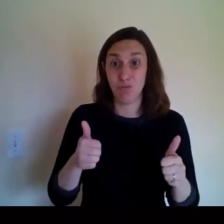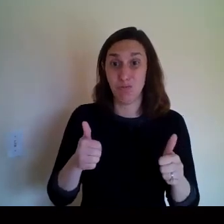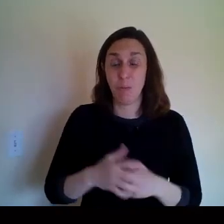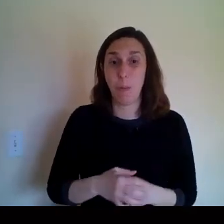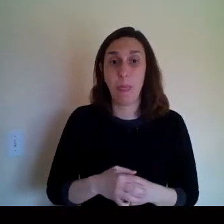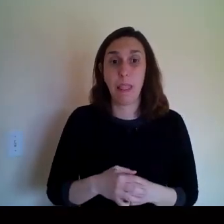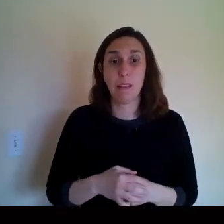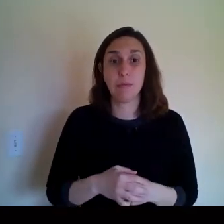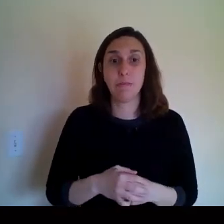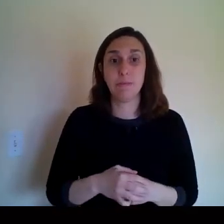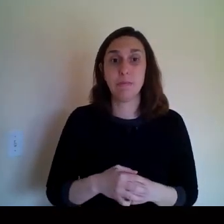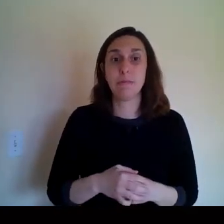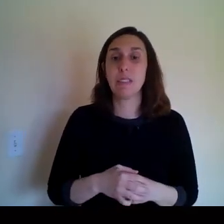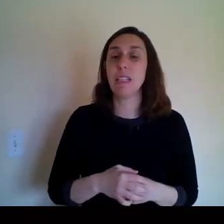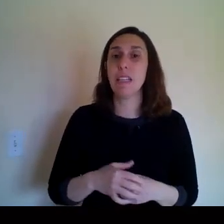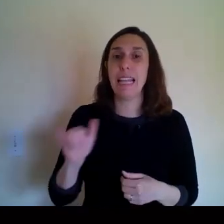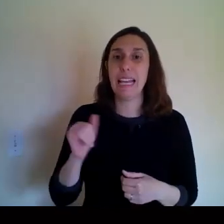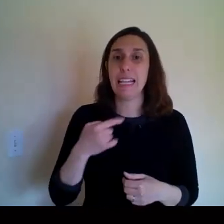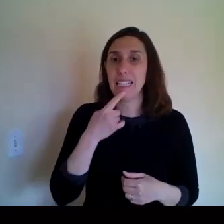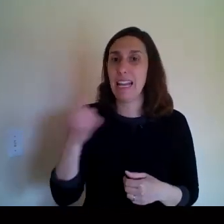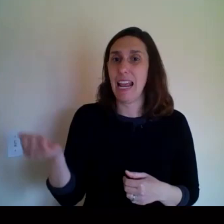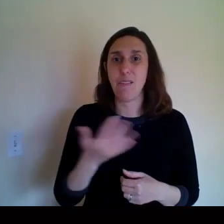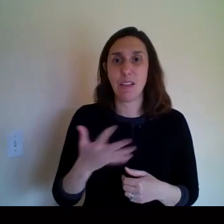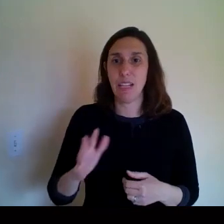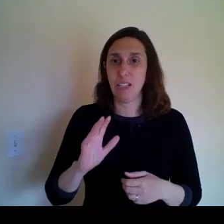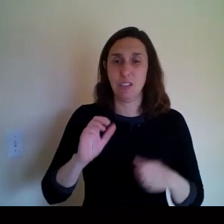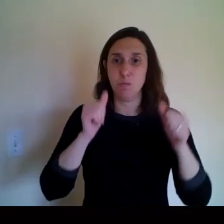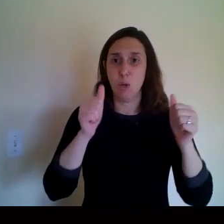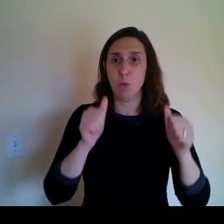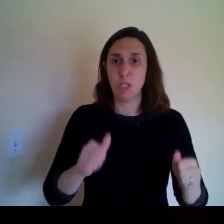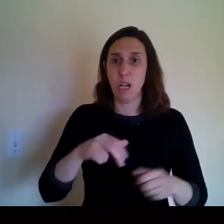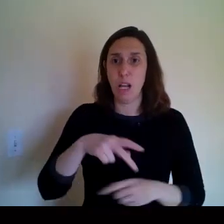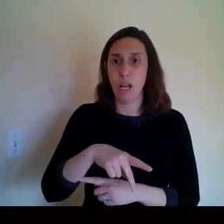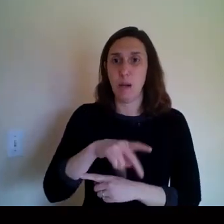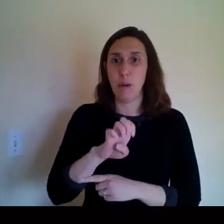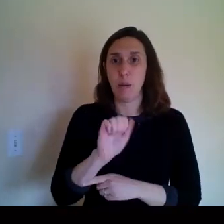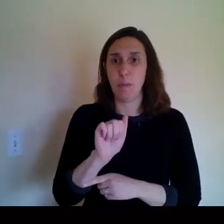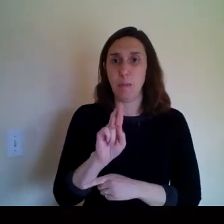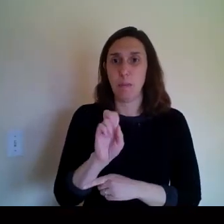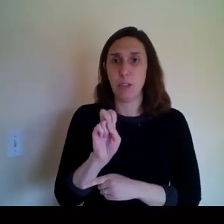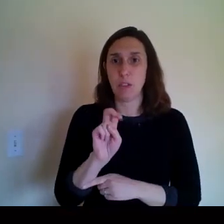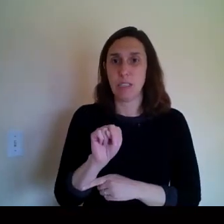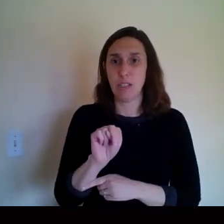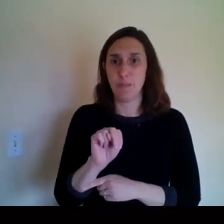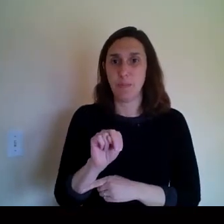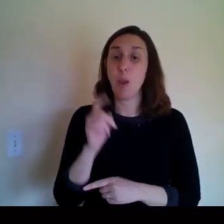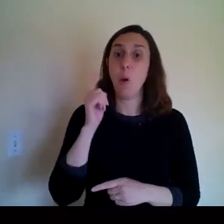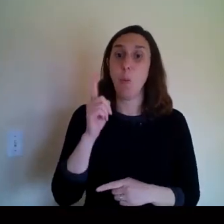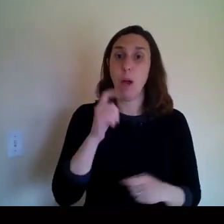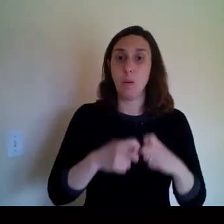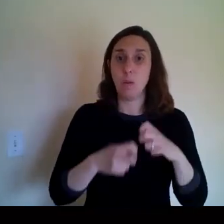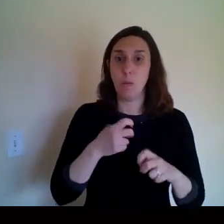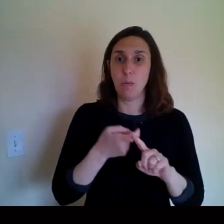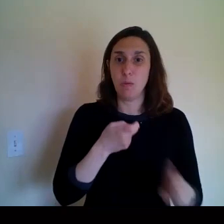And like I said, everything is up on Pearson. I removed one problem from the practice exam